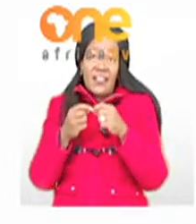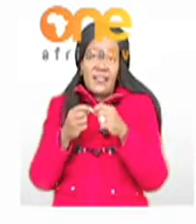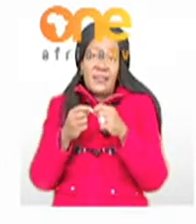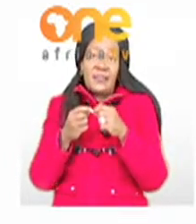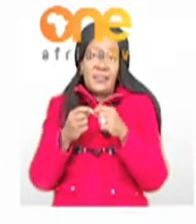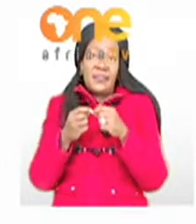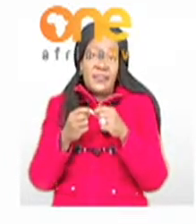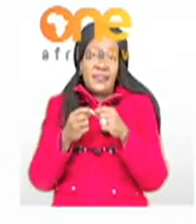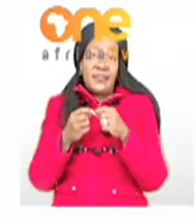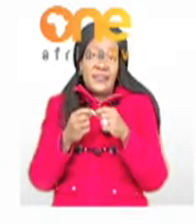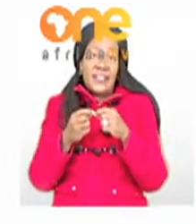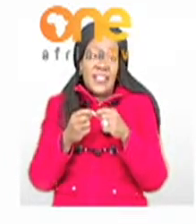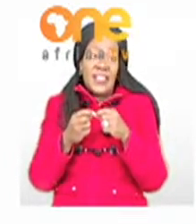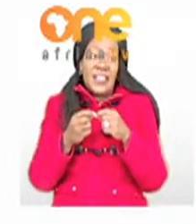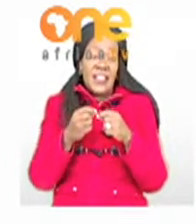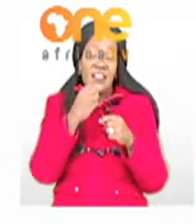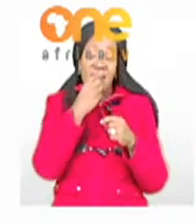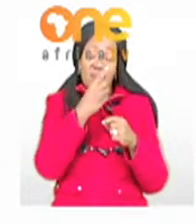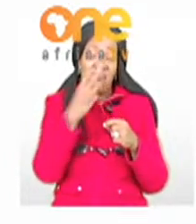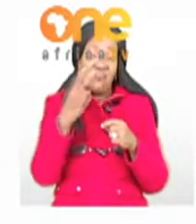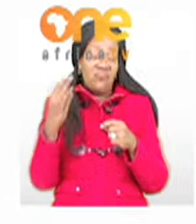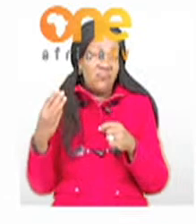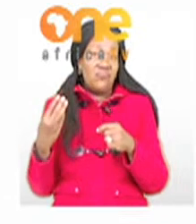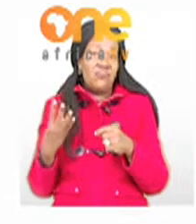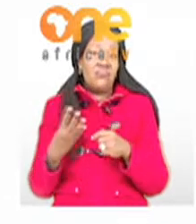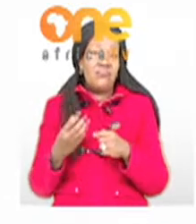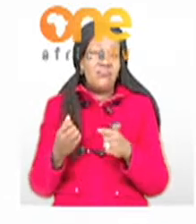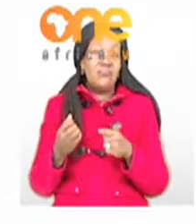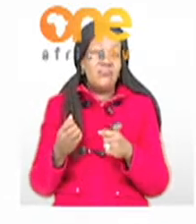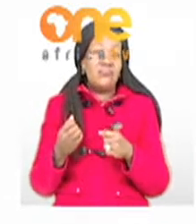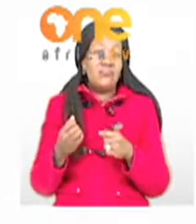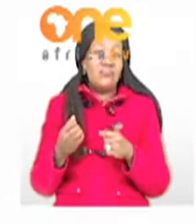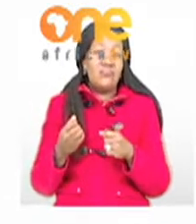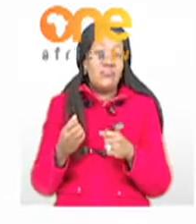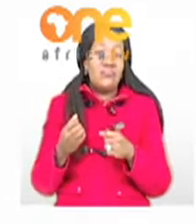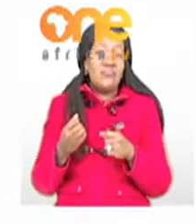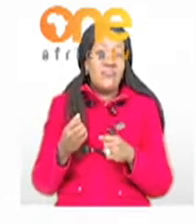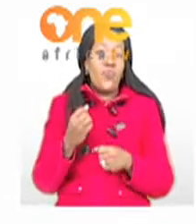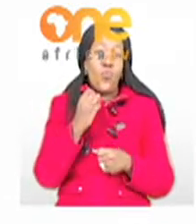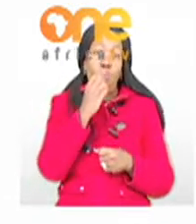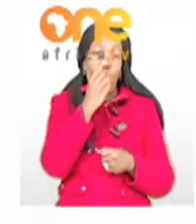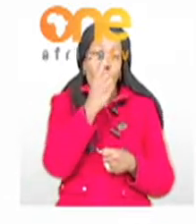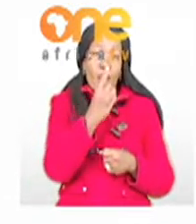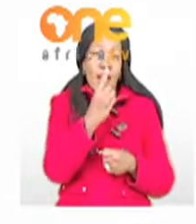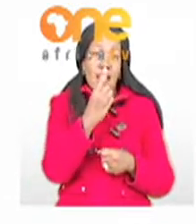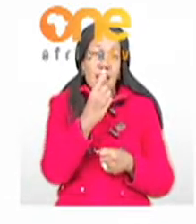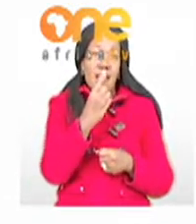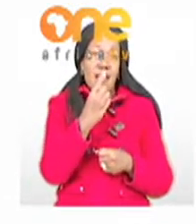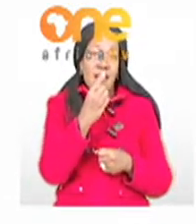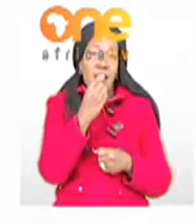let's count the buckets together. Let's go together. 1,